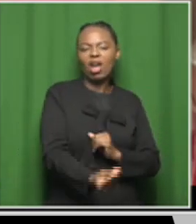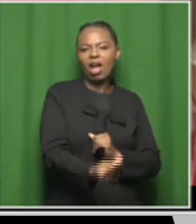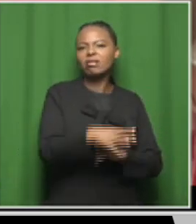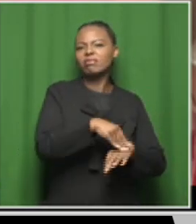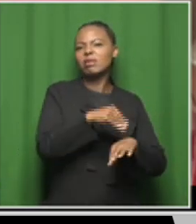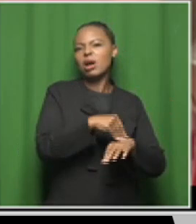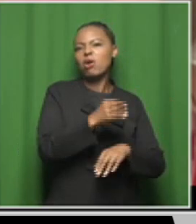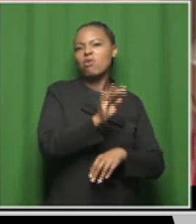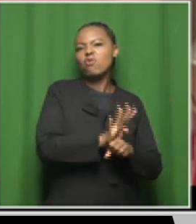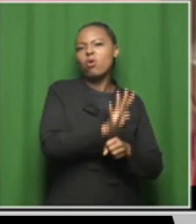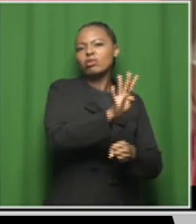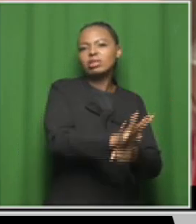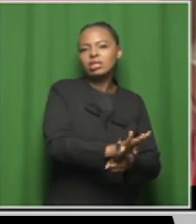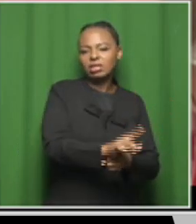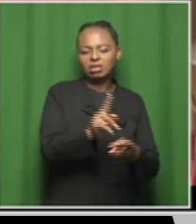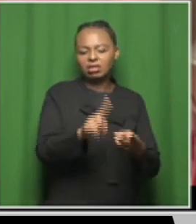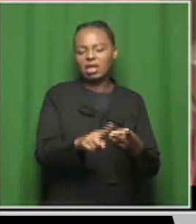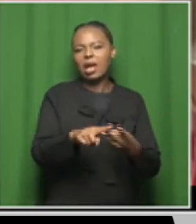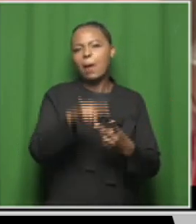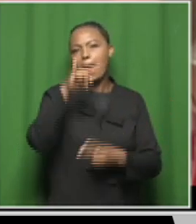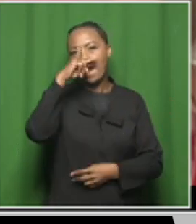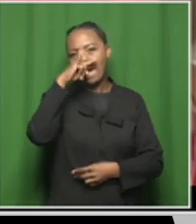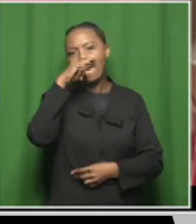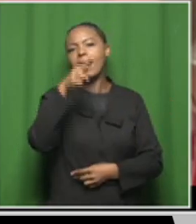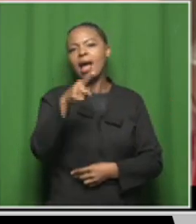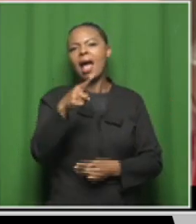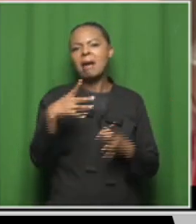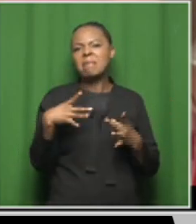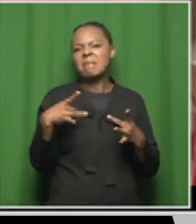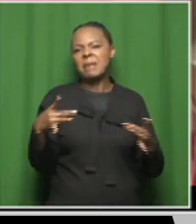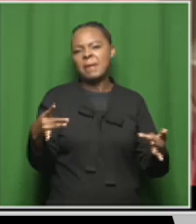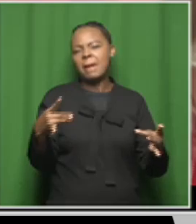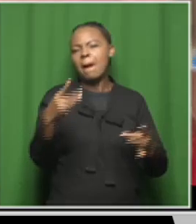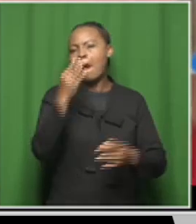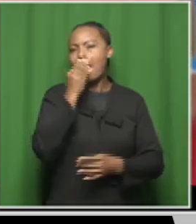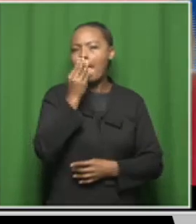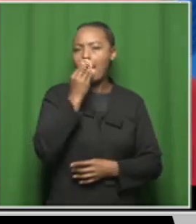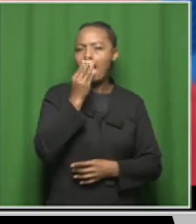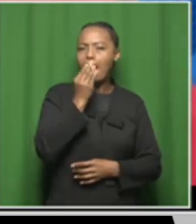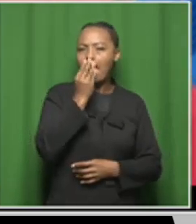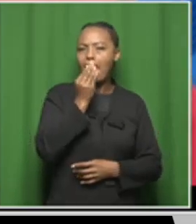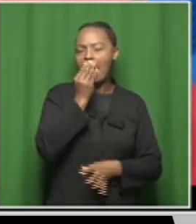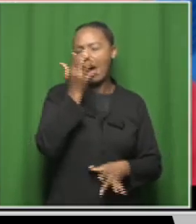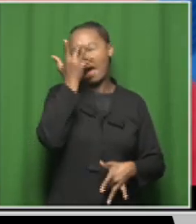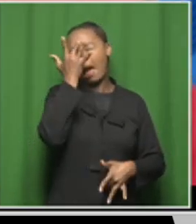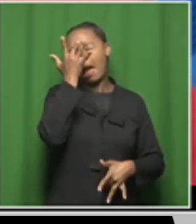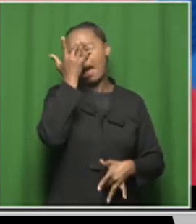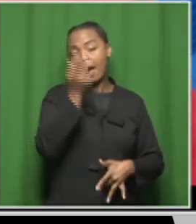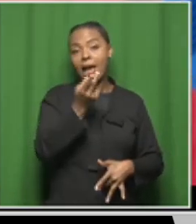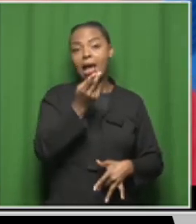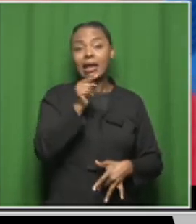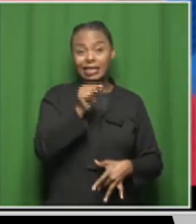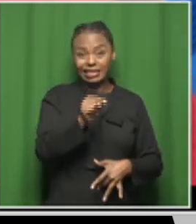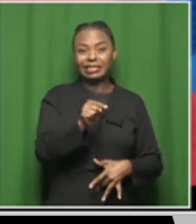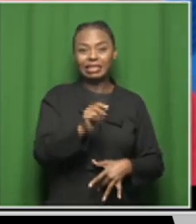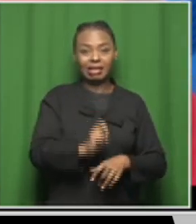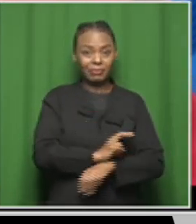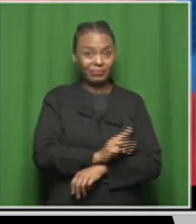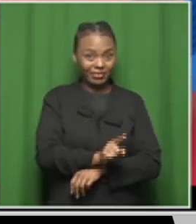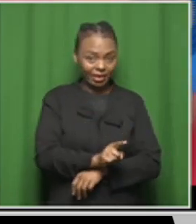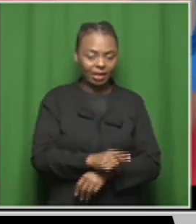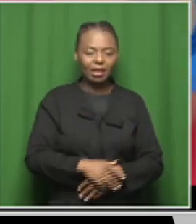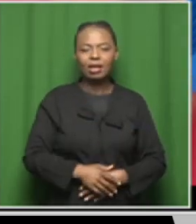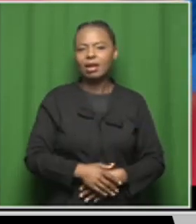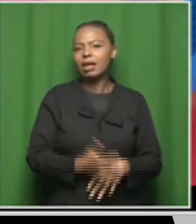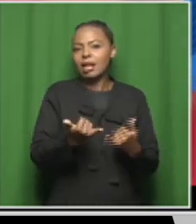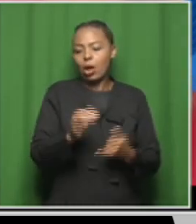younger also on the increase. So can we speak to those, and also again the South African context? What ought we